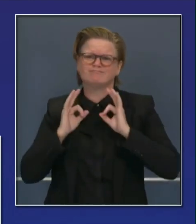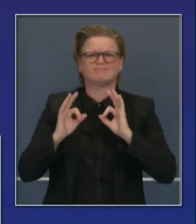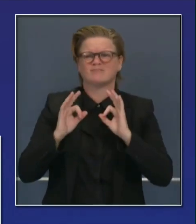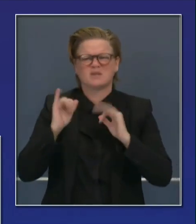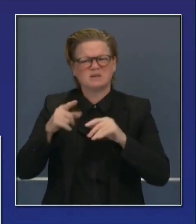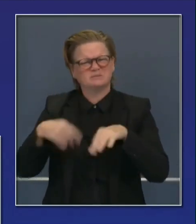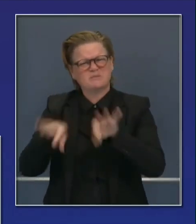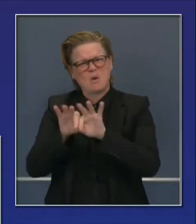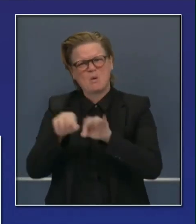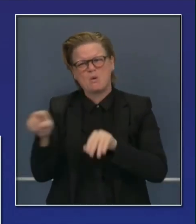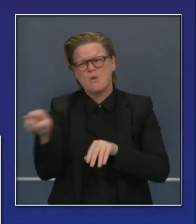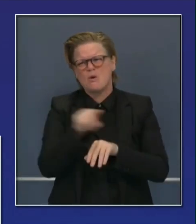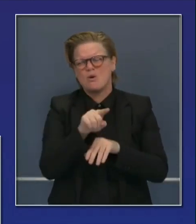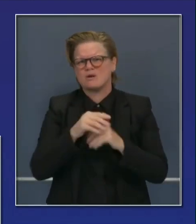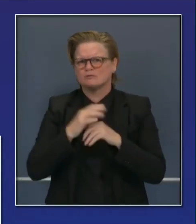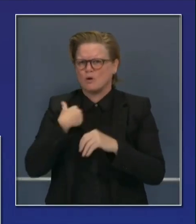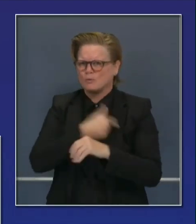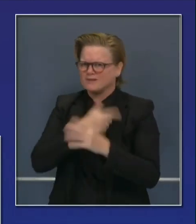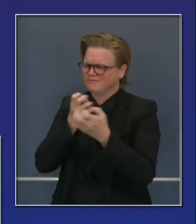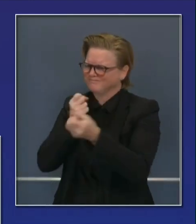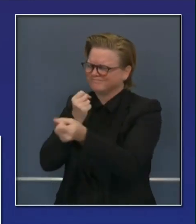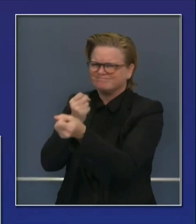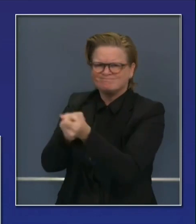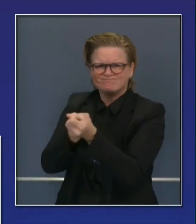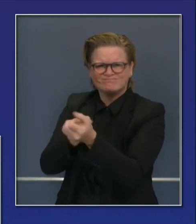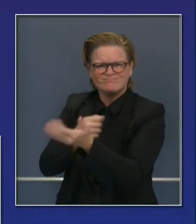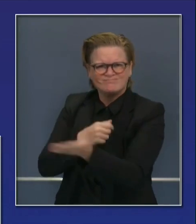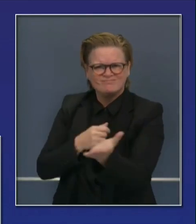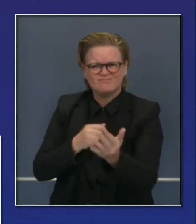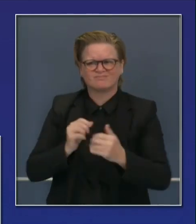critical support as well. Again, go to the